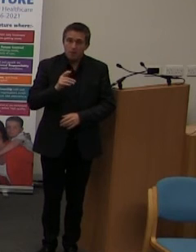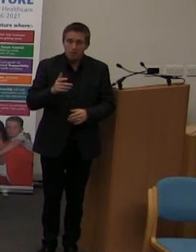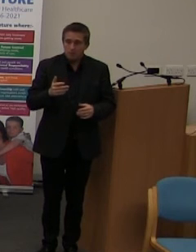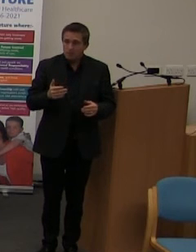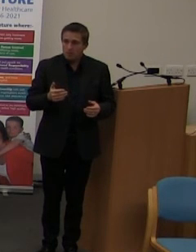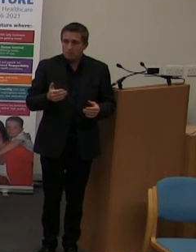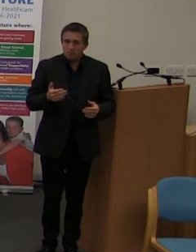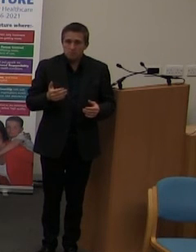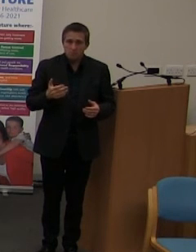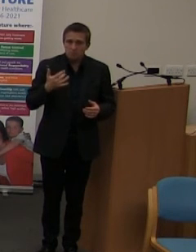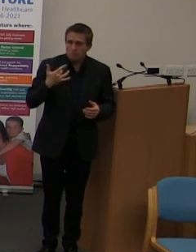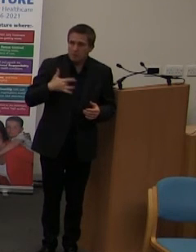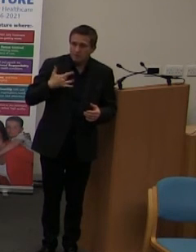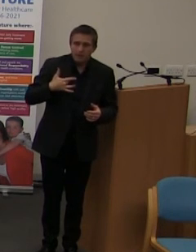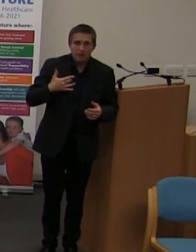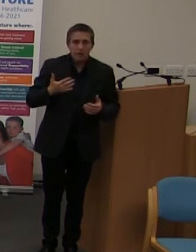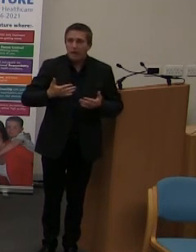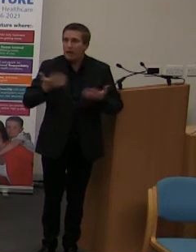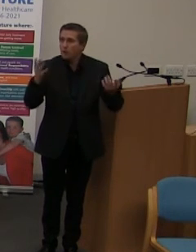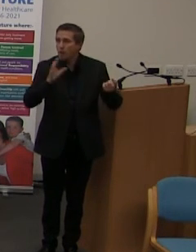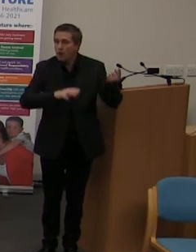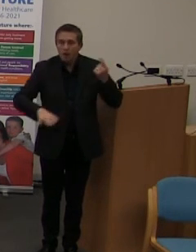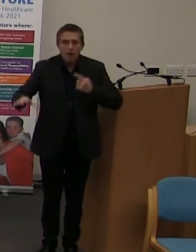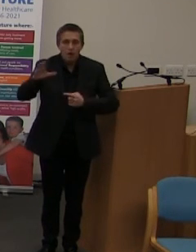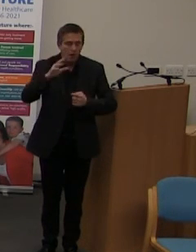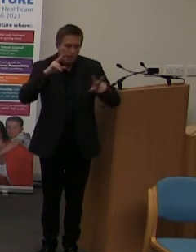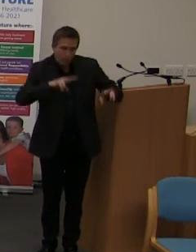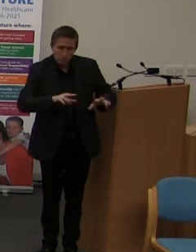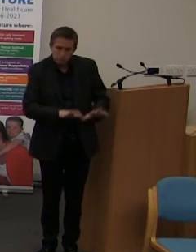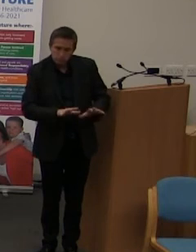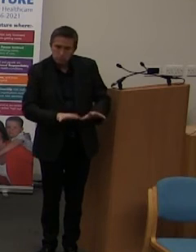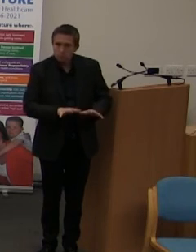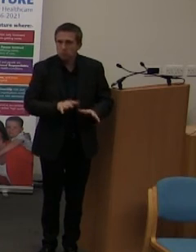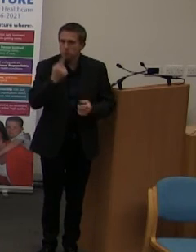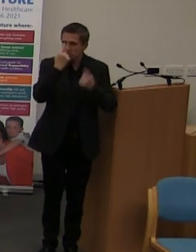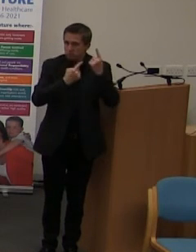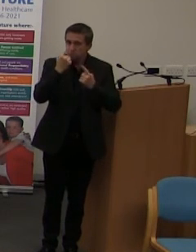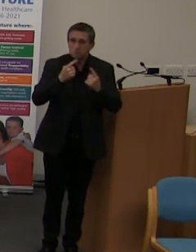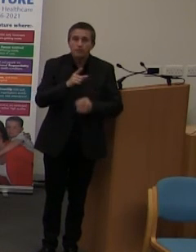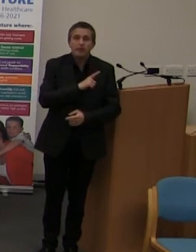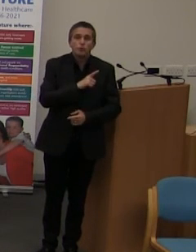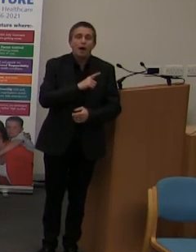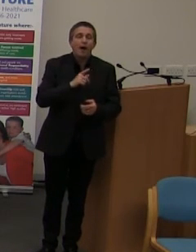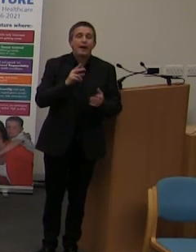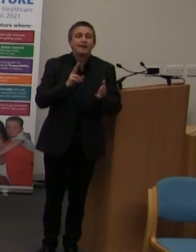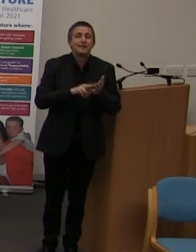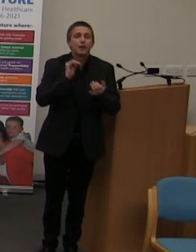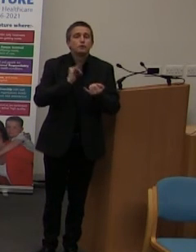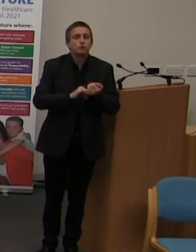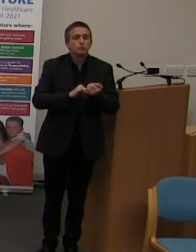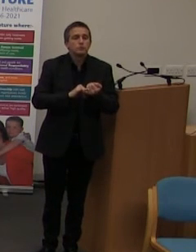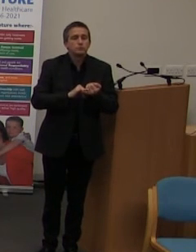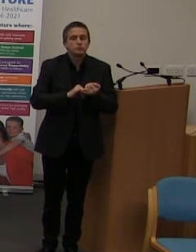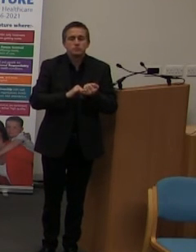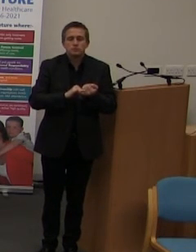and you're from another country in Europe, that it's caused a great deal of anxiety. That's why the First Minister led the public meeting to try and gauge and